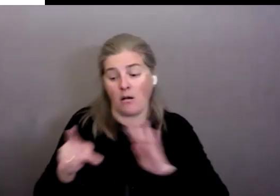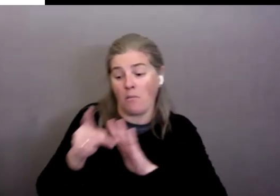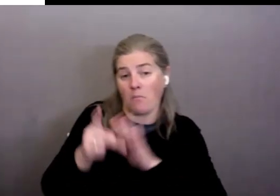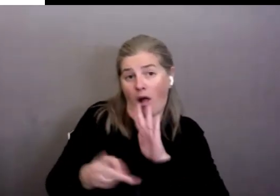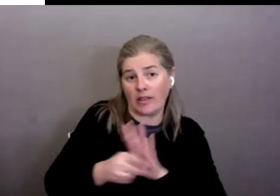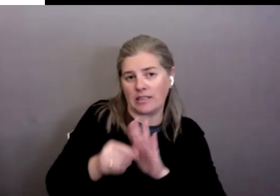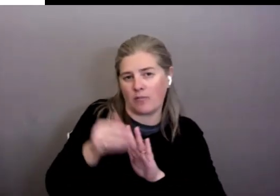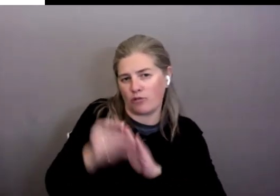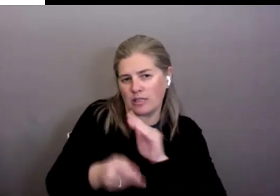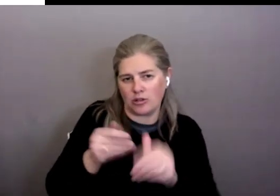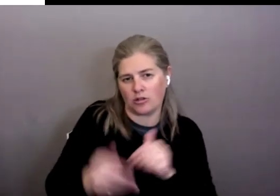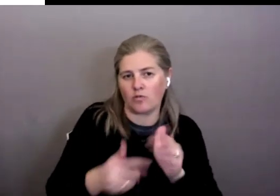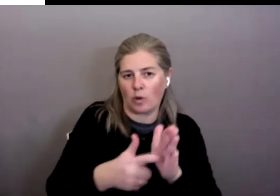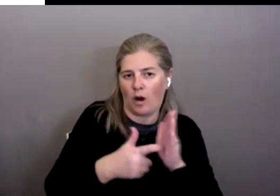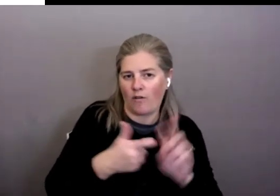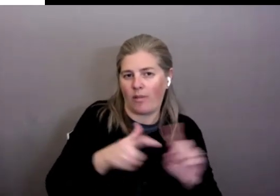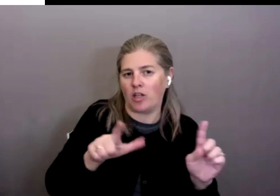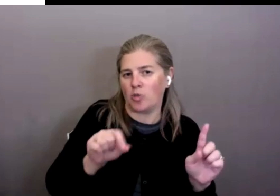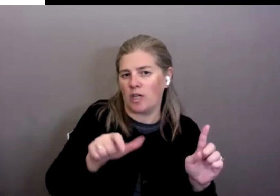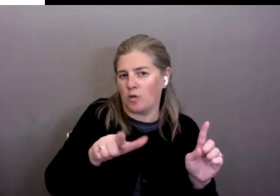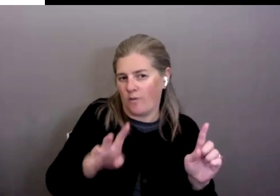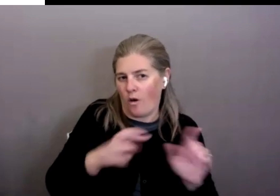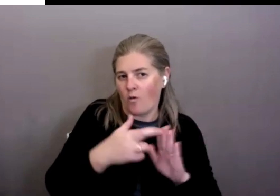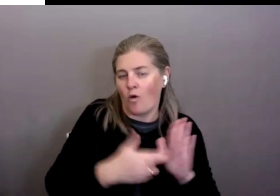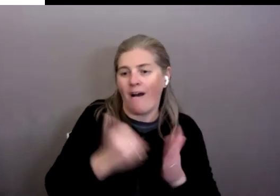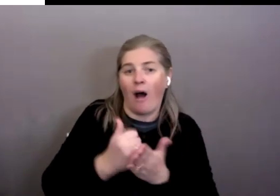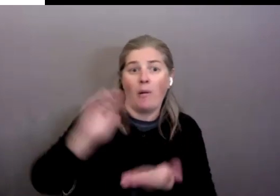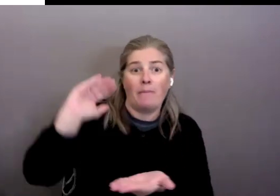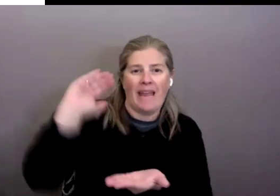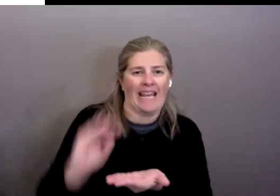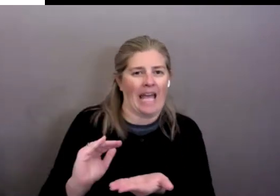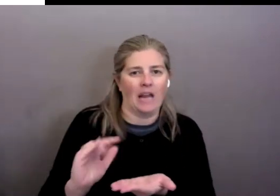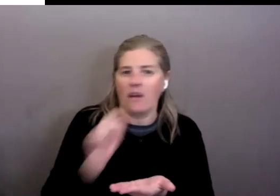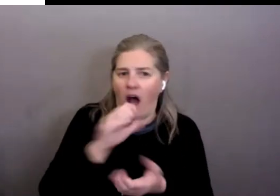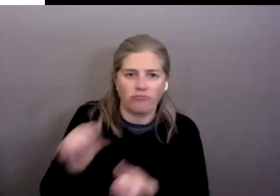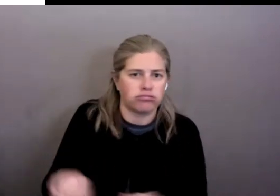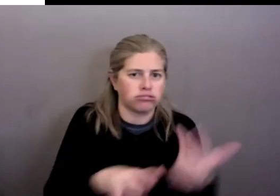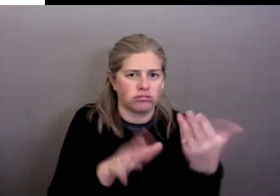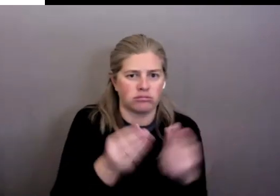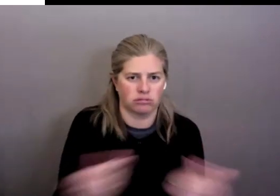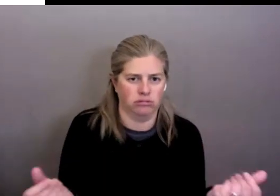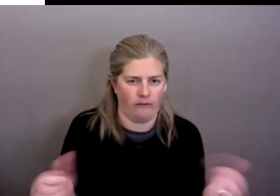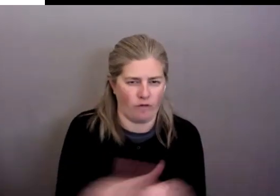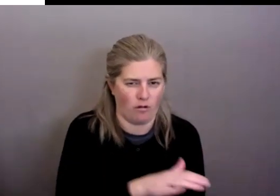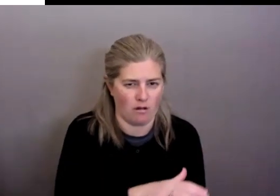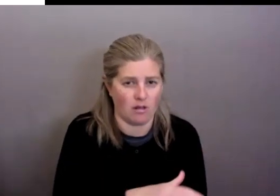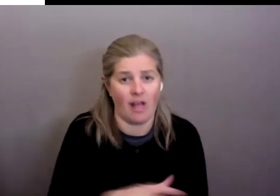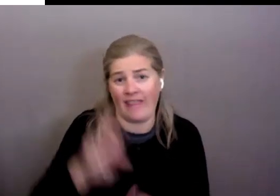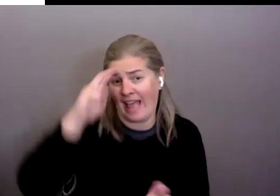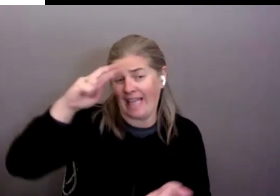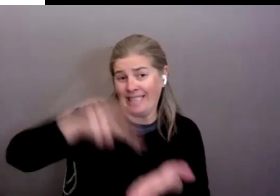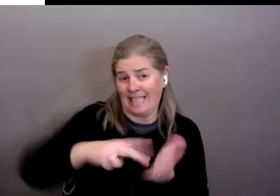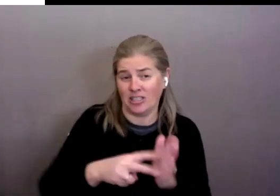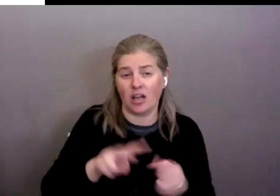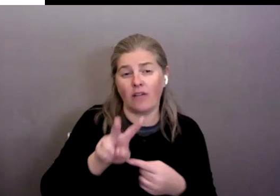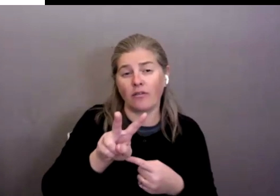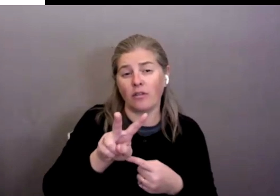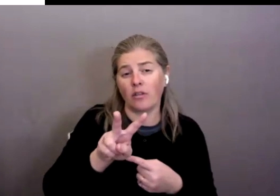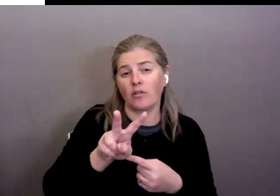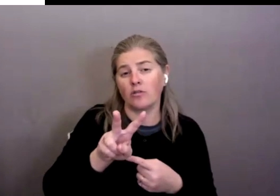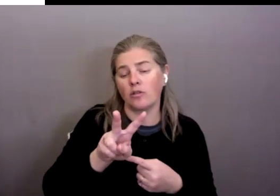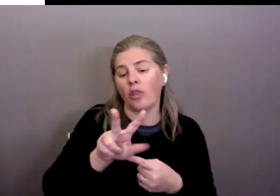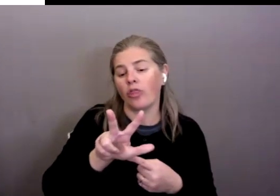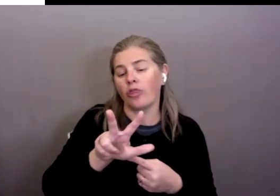2024 rule are intended to help mitigate and not eliminate that risk. The intent of Sections 212 and 306G can only